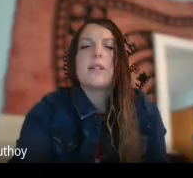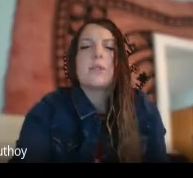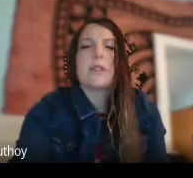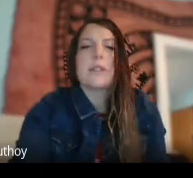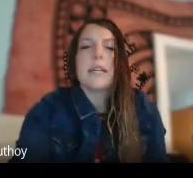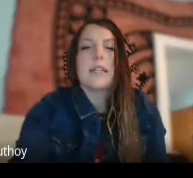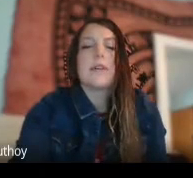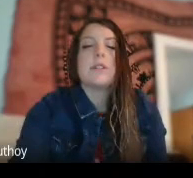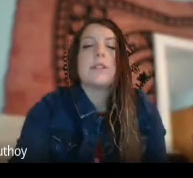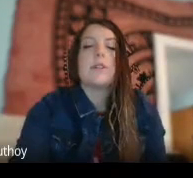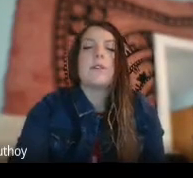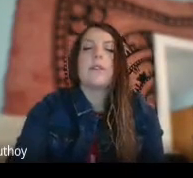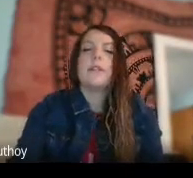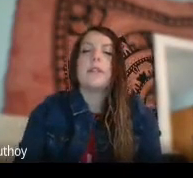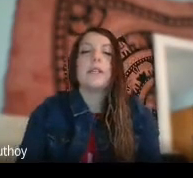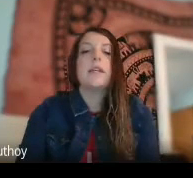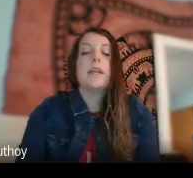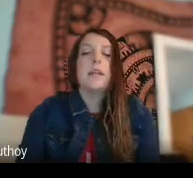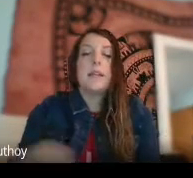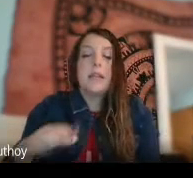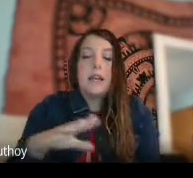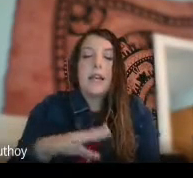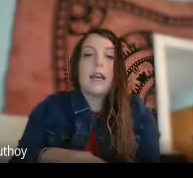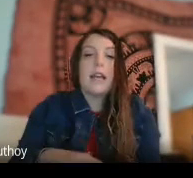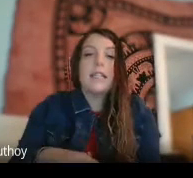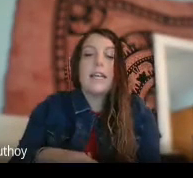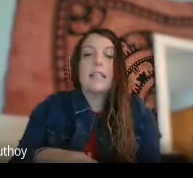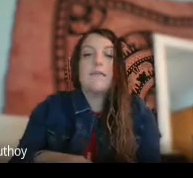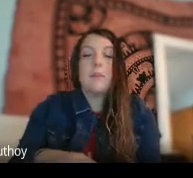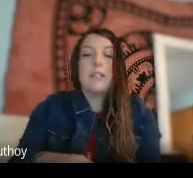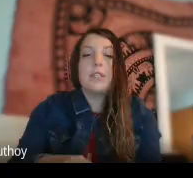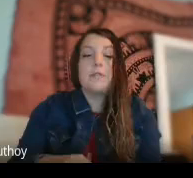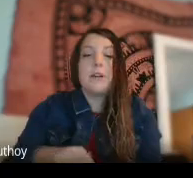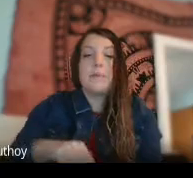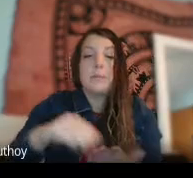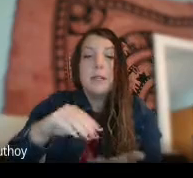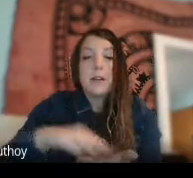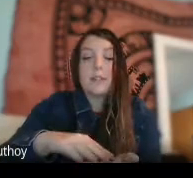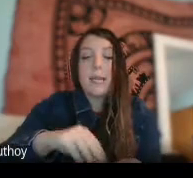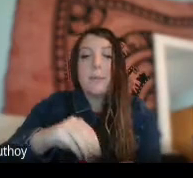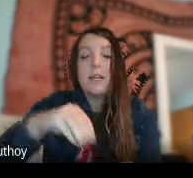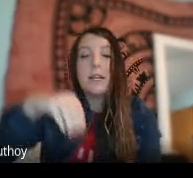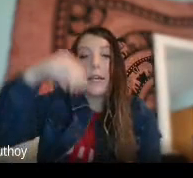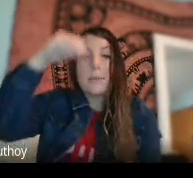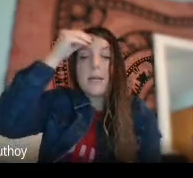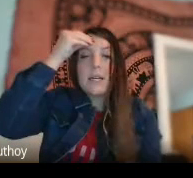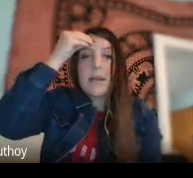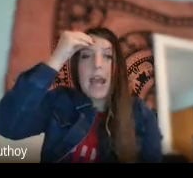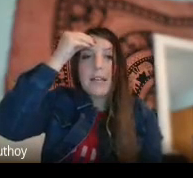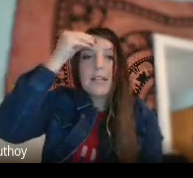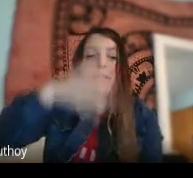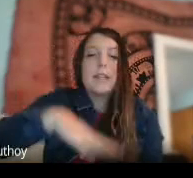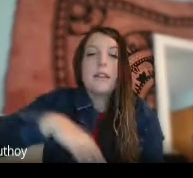like, where did you learn sign language? So for learn, I take the information from the book or the paper and put